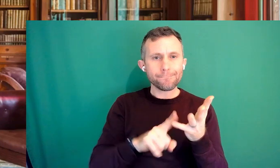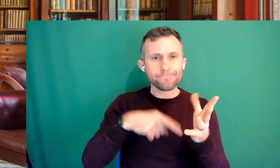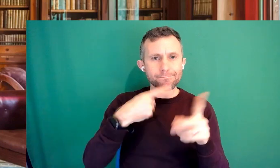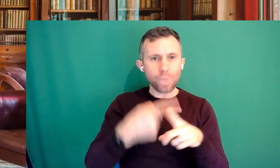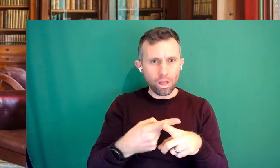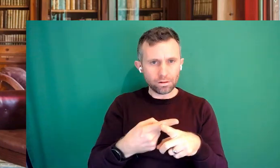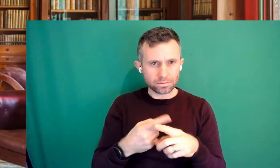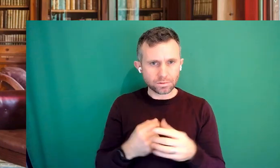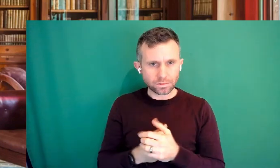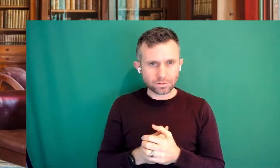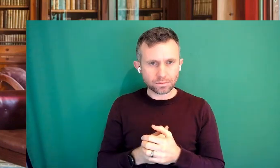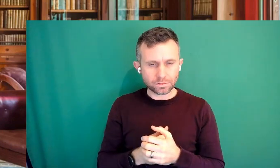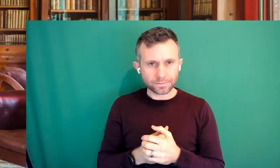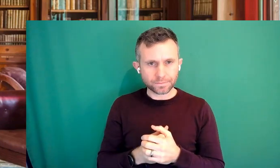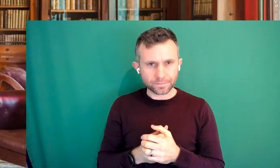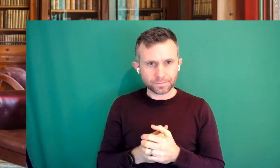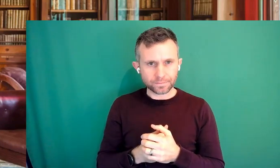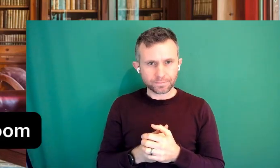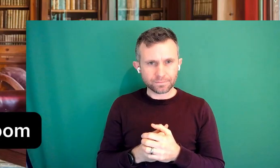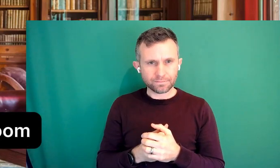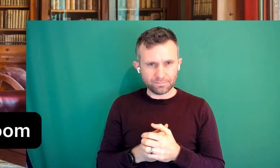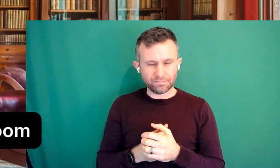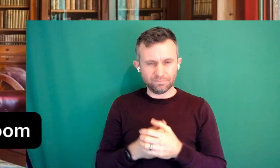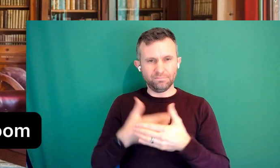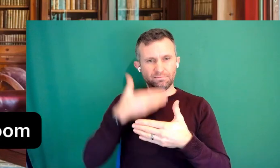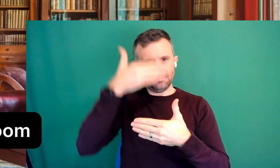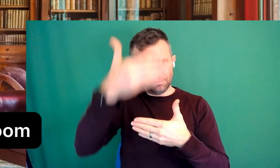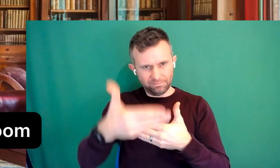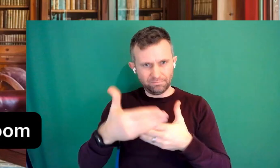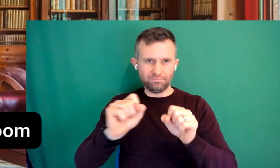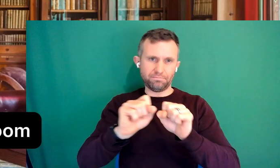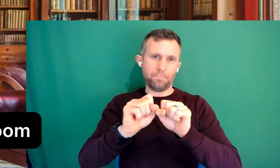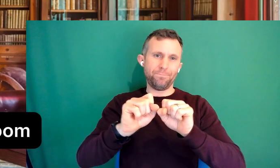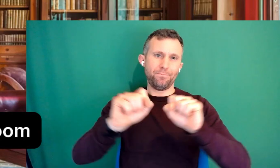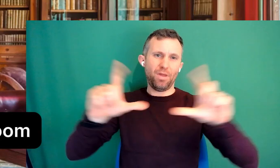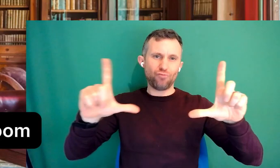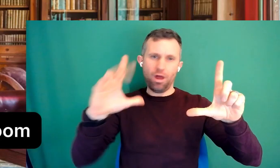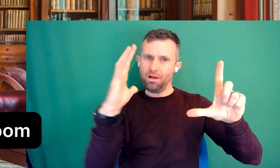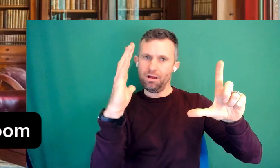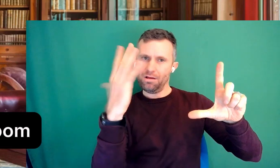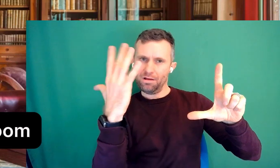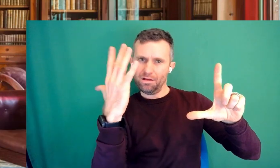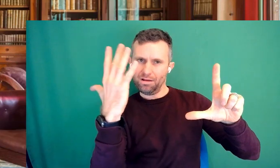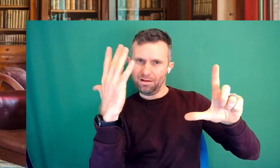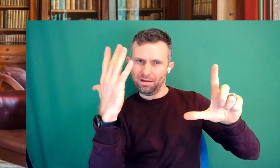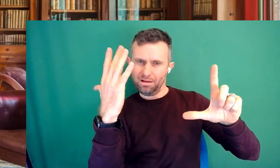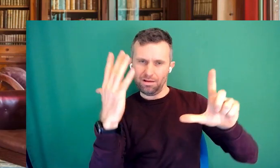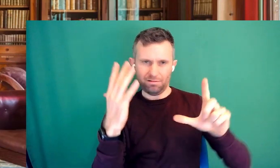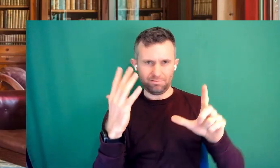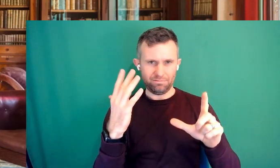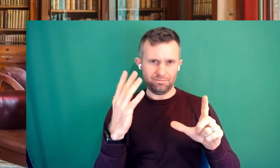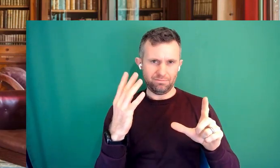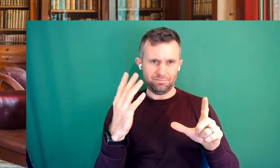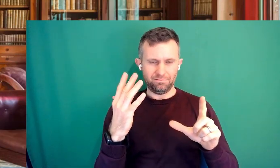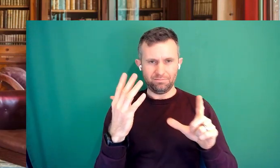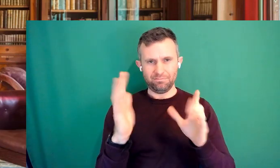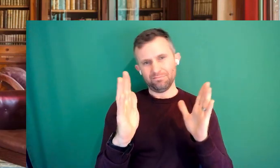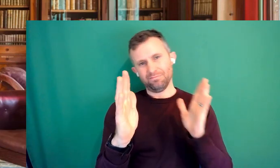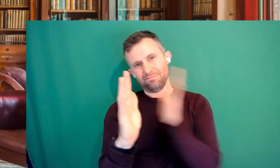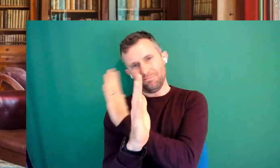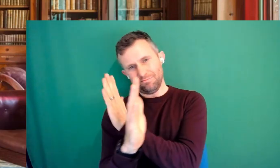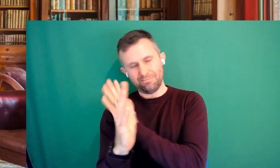Inside the arches on the back wall, there seems to be a gap with a view into another room, but they are just